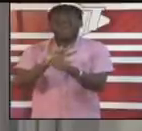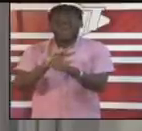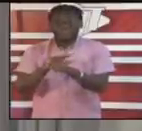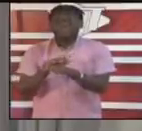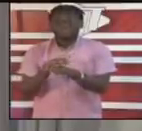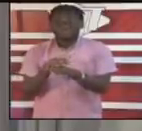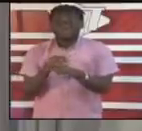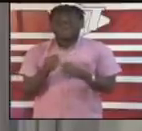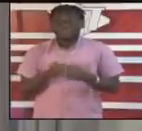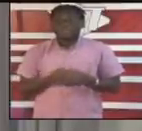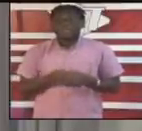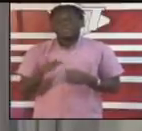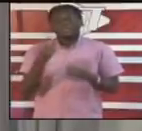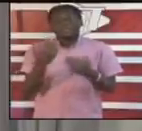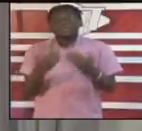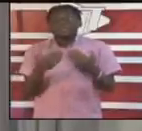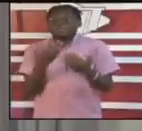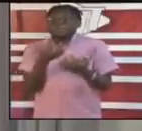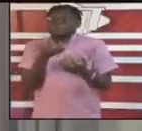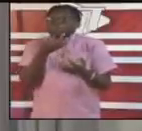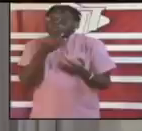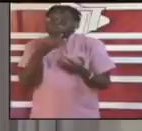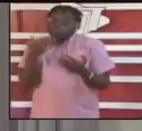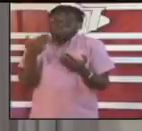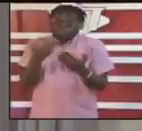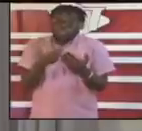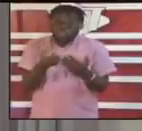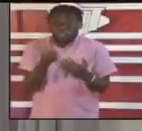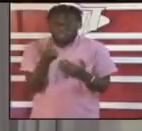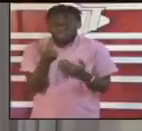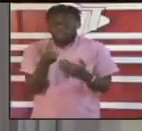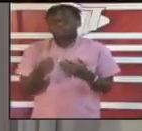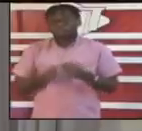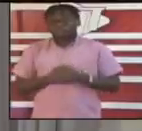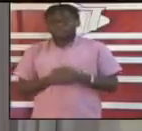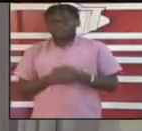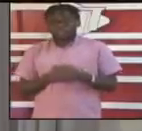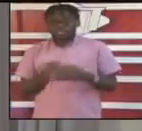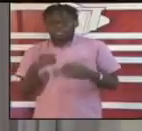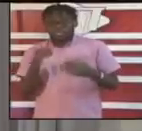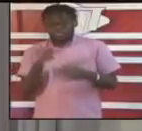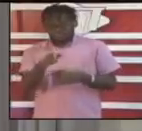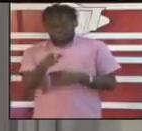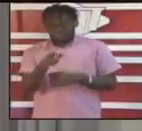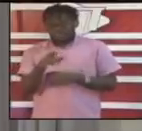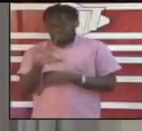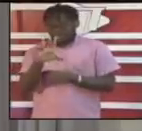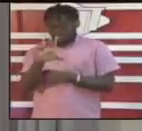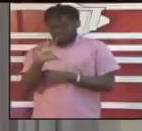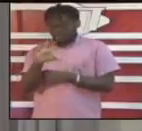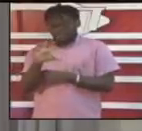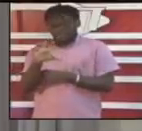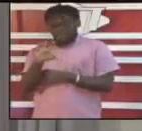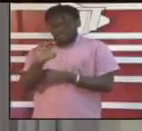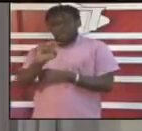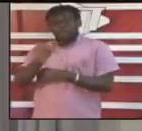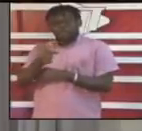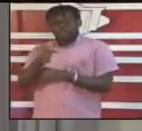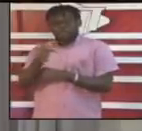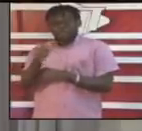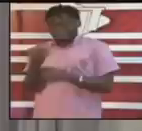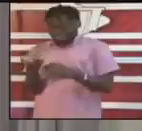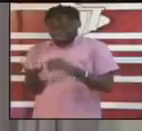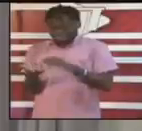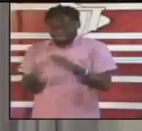Deaths have crossed the 500,000 mark, 515,000. Now, what is happening internationally is